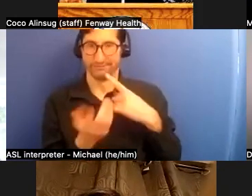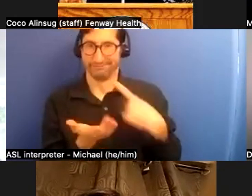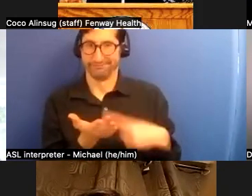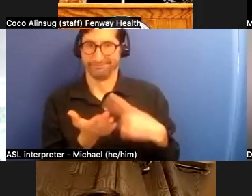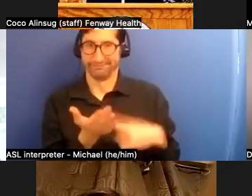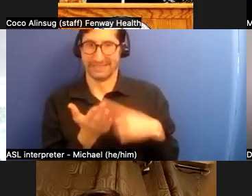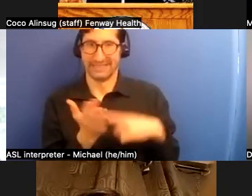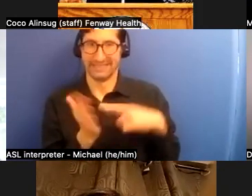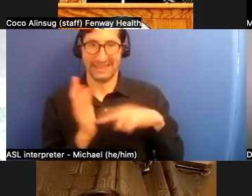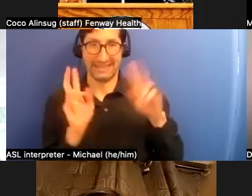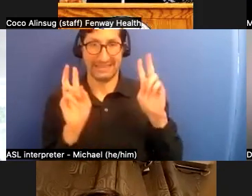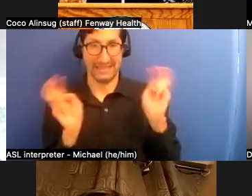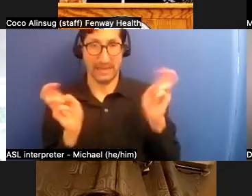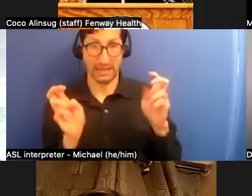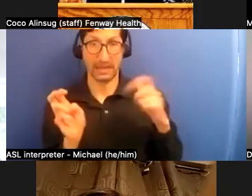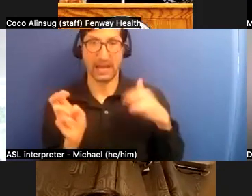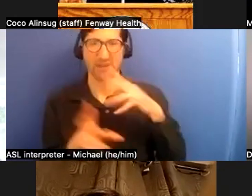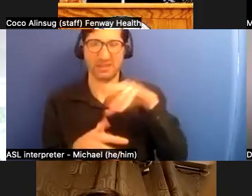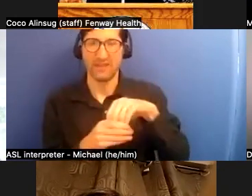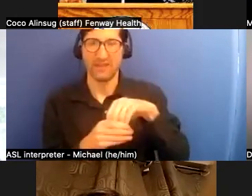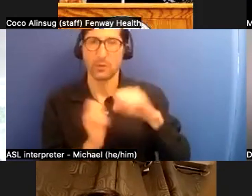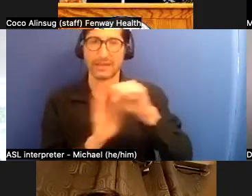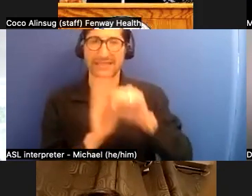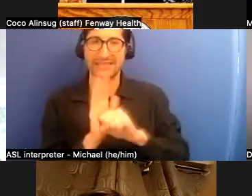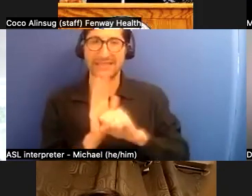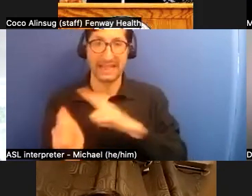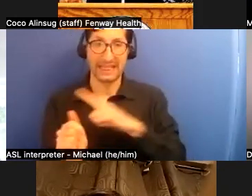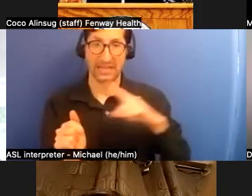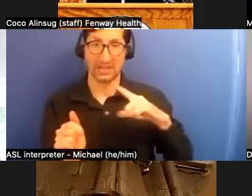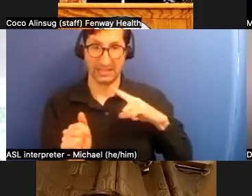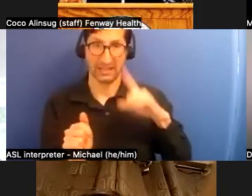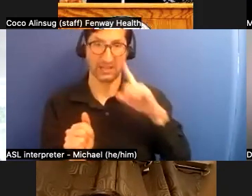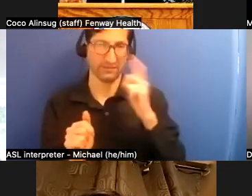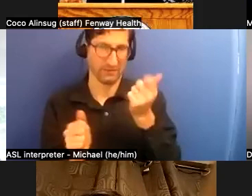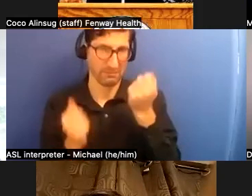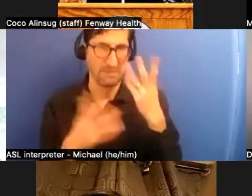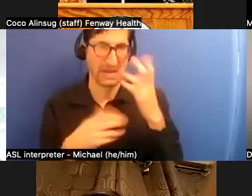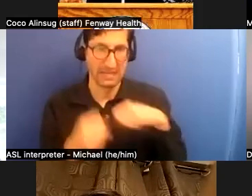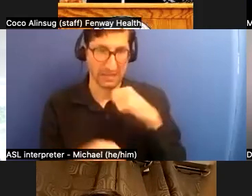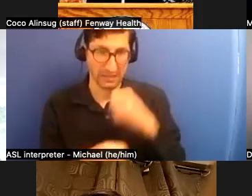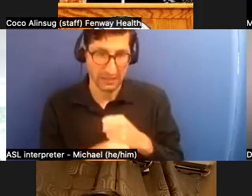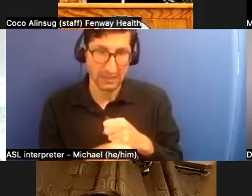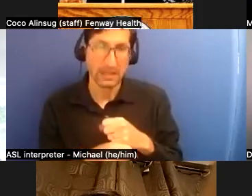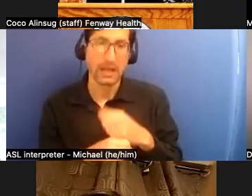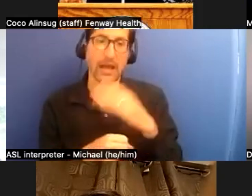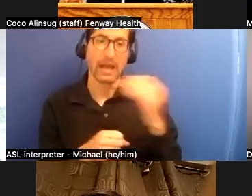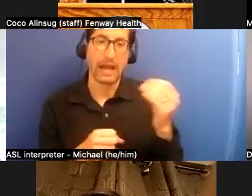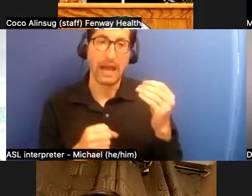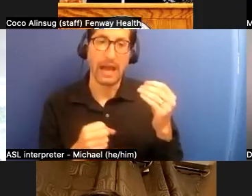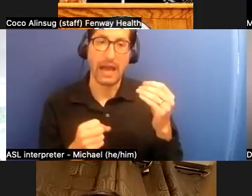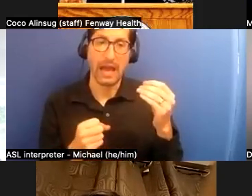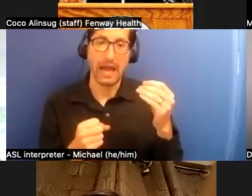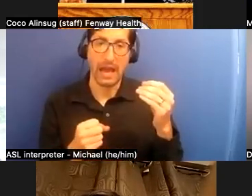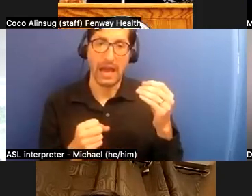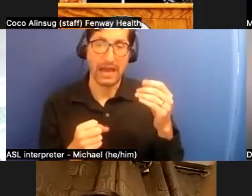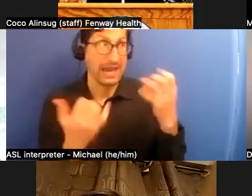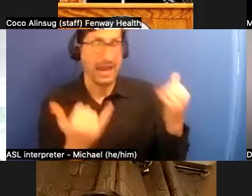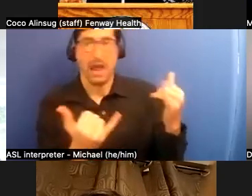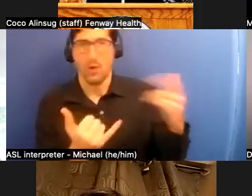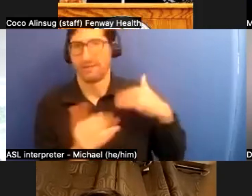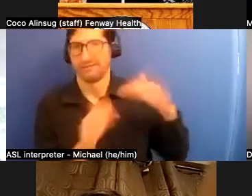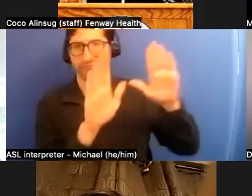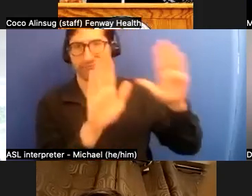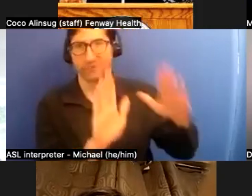from 2004 until 2014 for the 34th Middlesex, including parts of Somerville, now ably represented by the wonderful